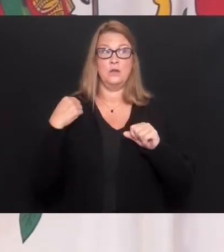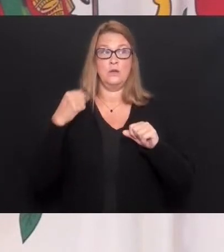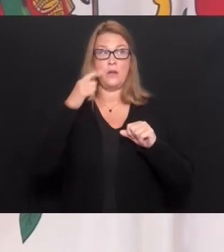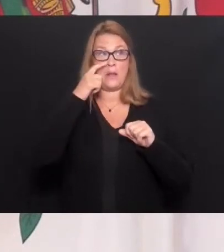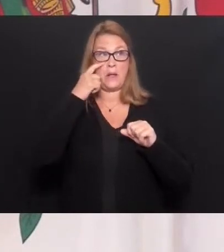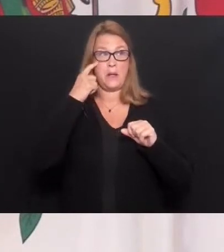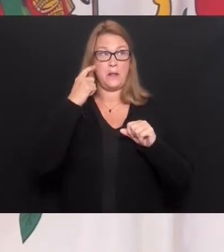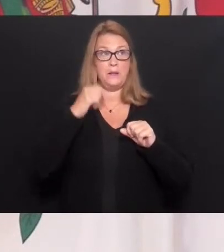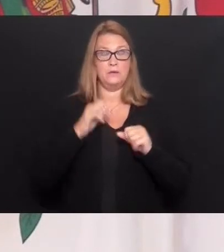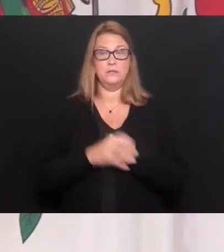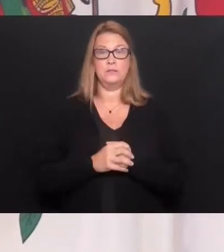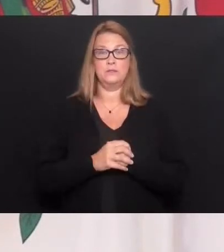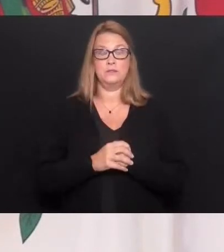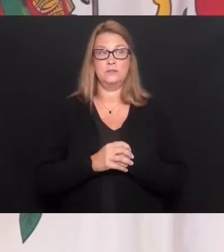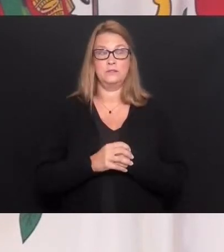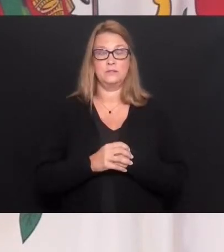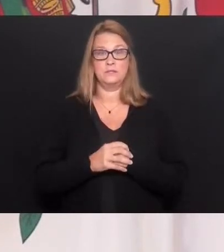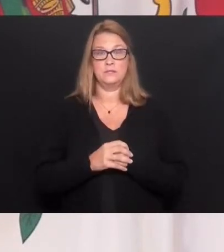cases,